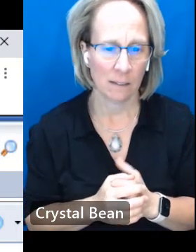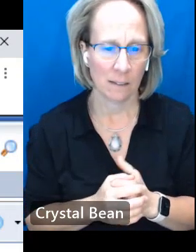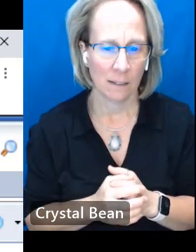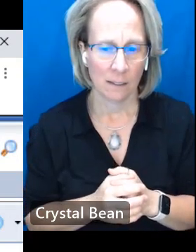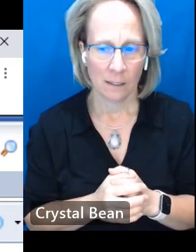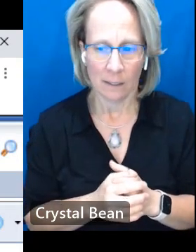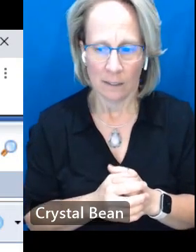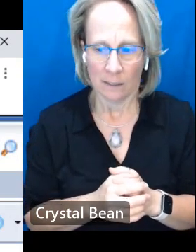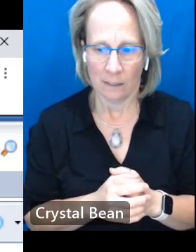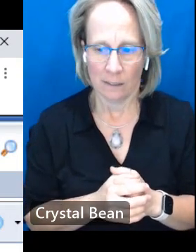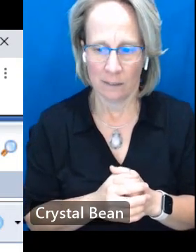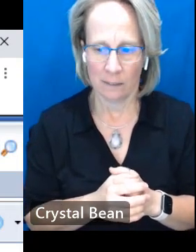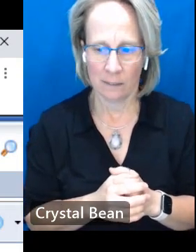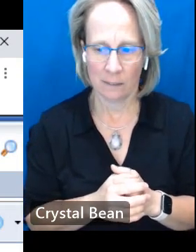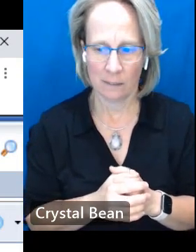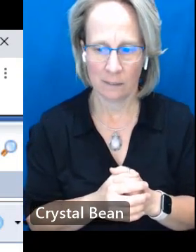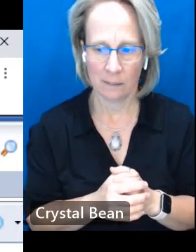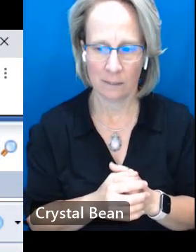Should have click OK.